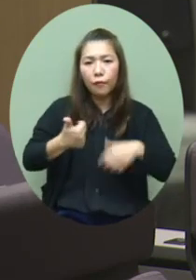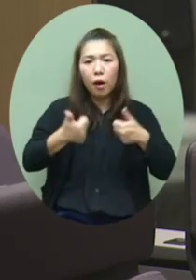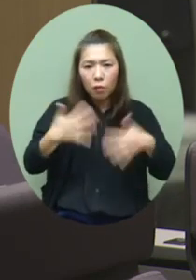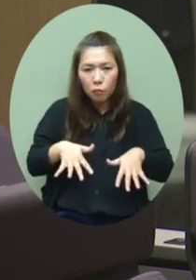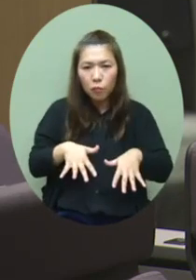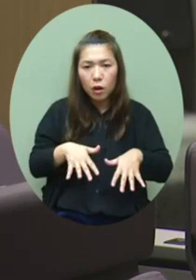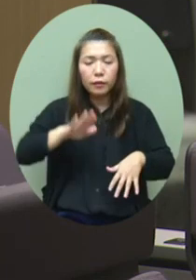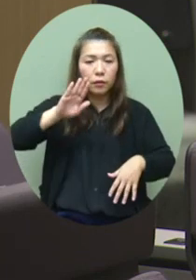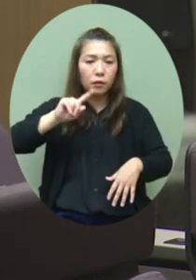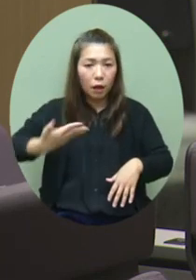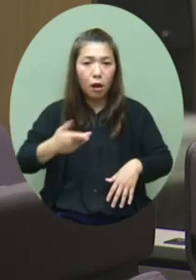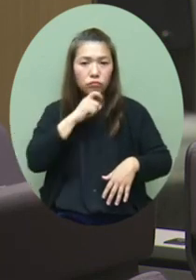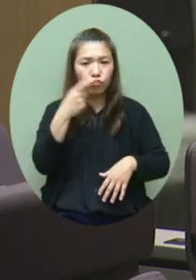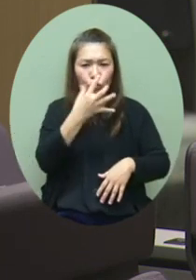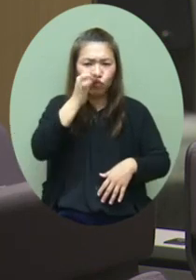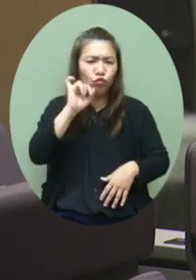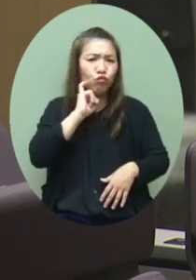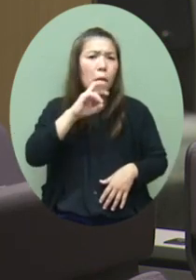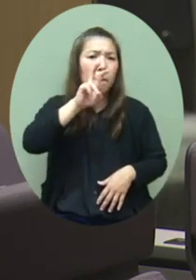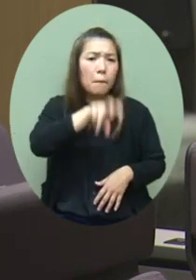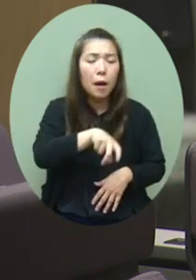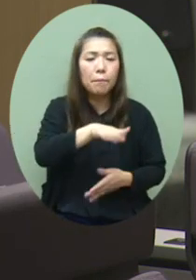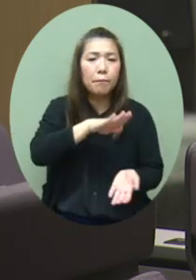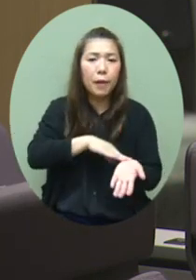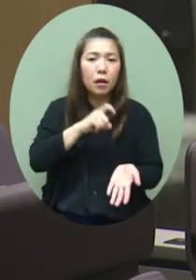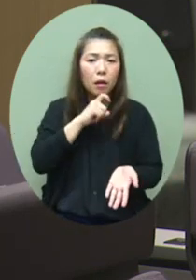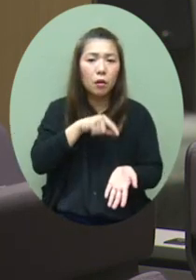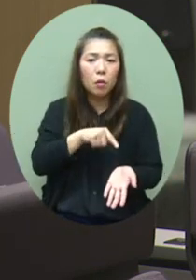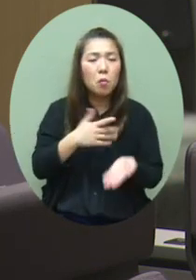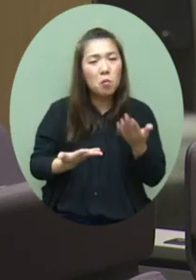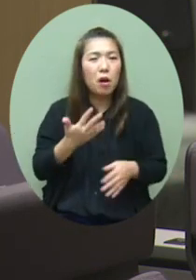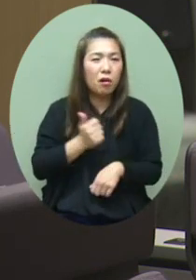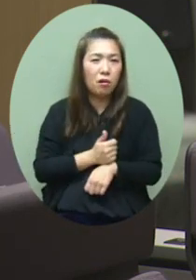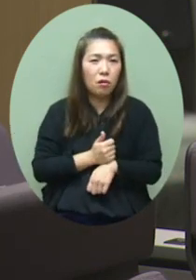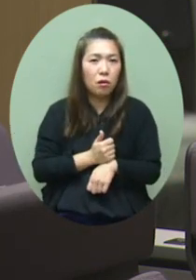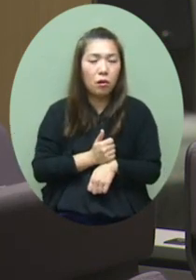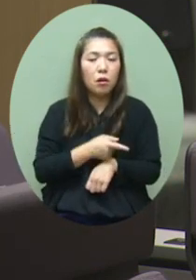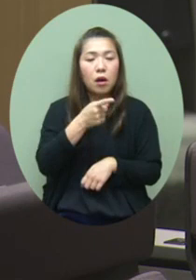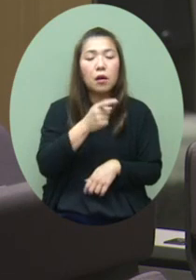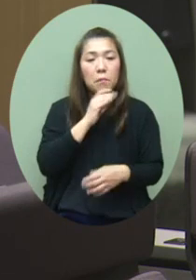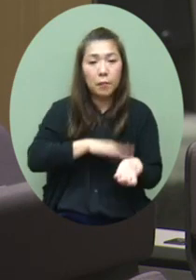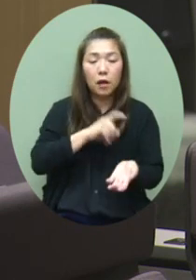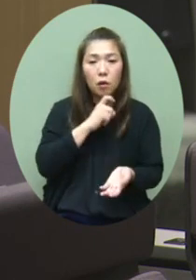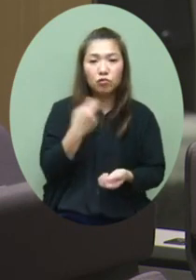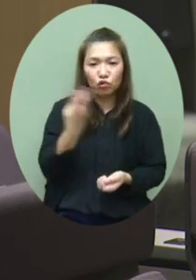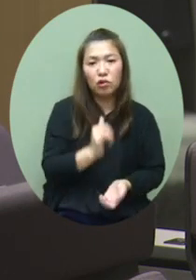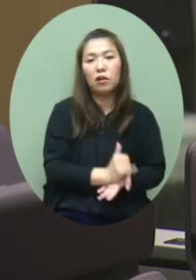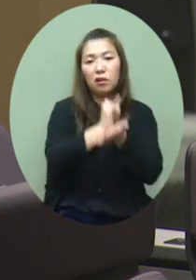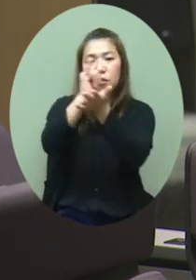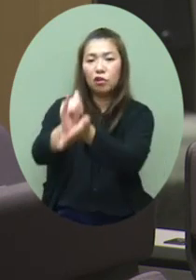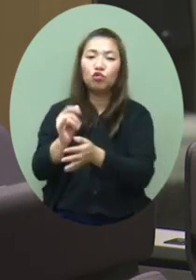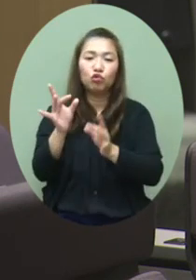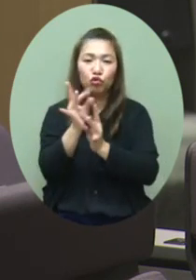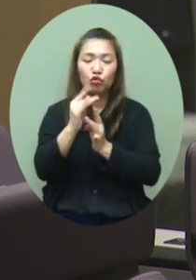PCR tests if there's a chance that they may become positive and be sent to Pennies Bay and